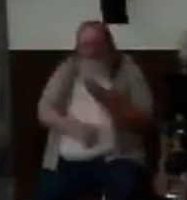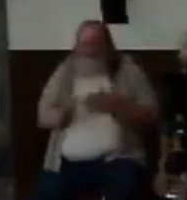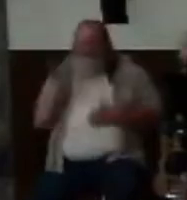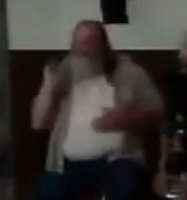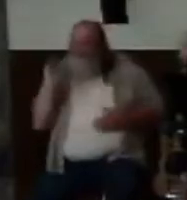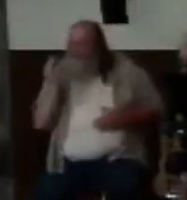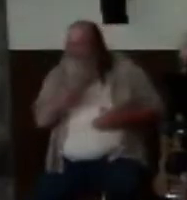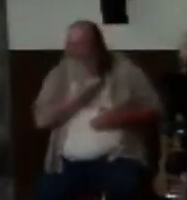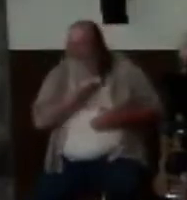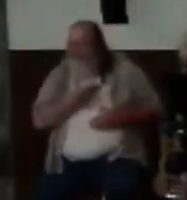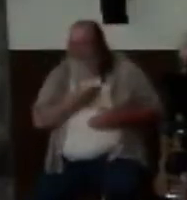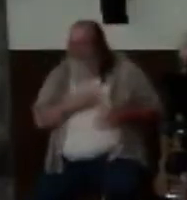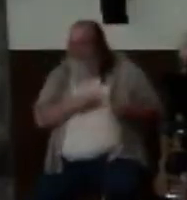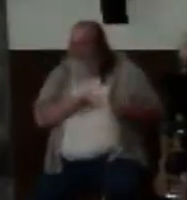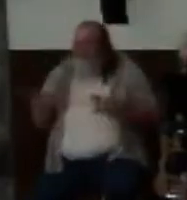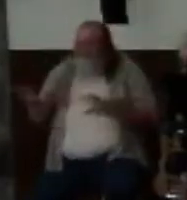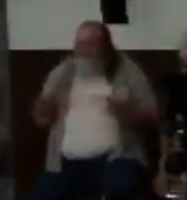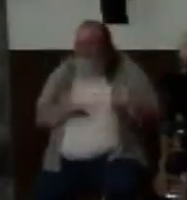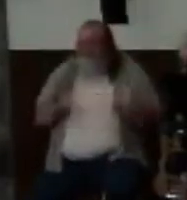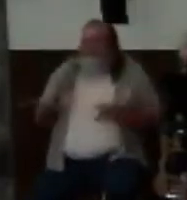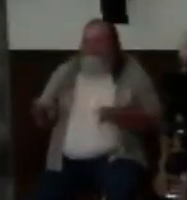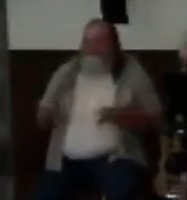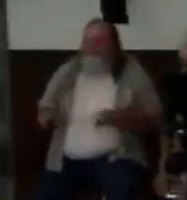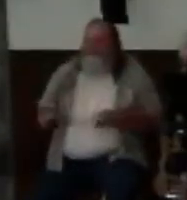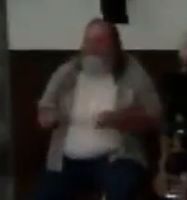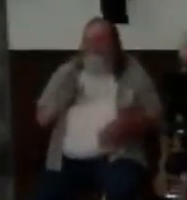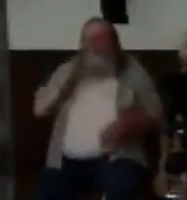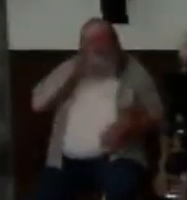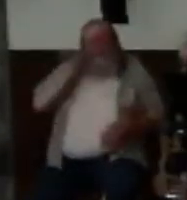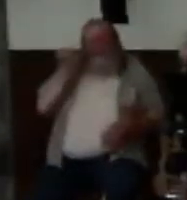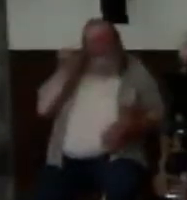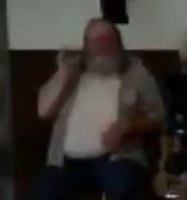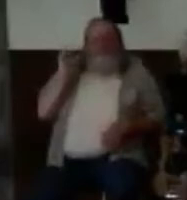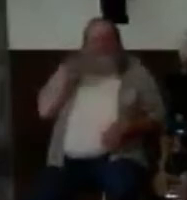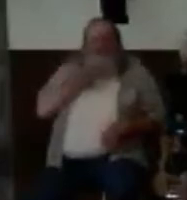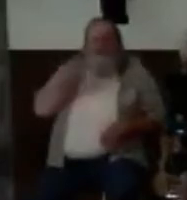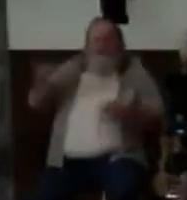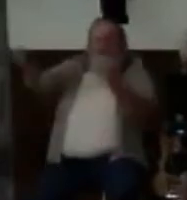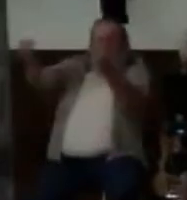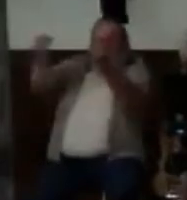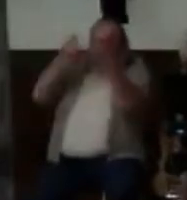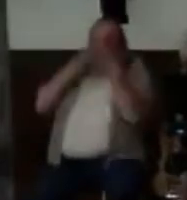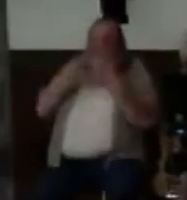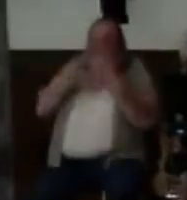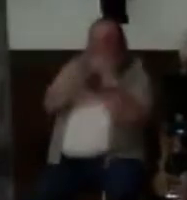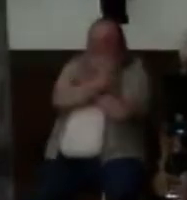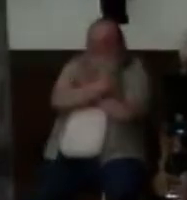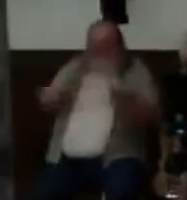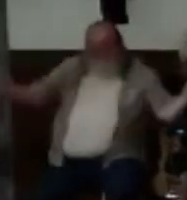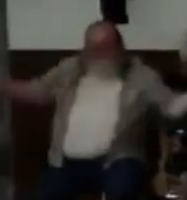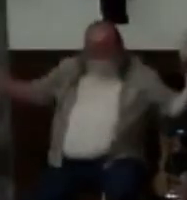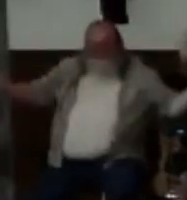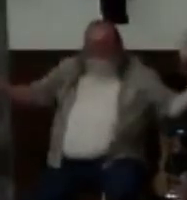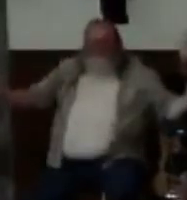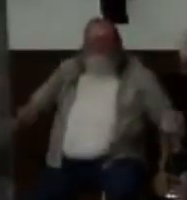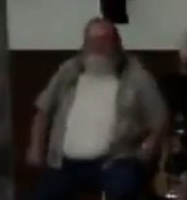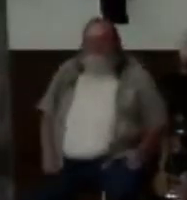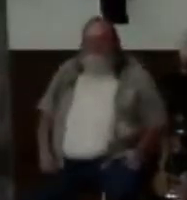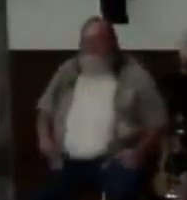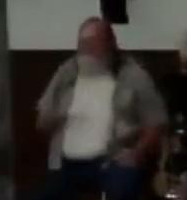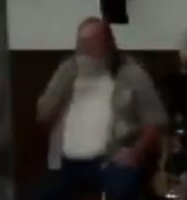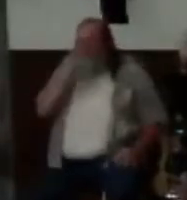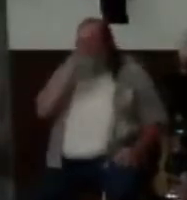If the joy of our returning Savior can be demonstrated in how we live, unbelievers will want what